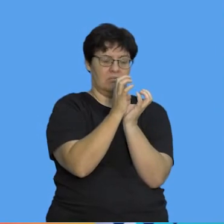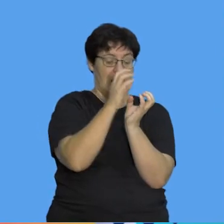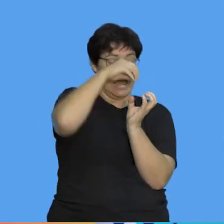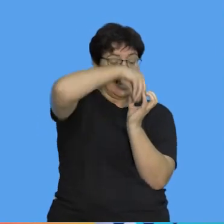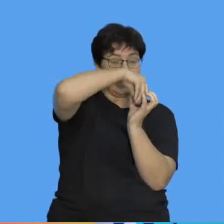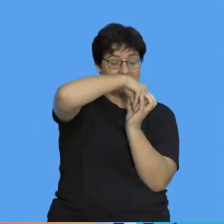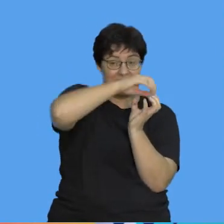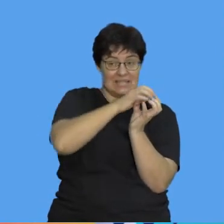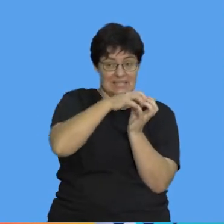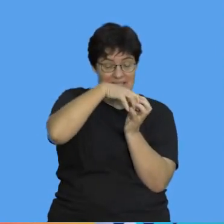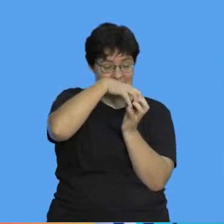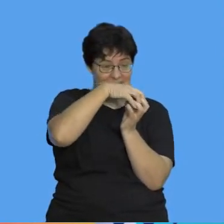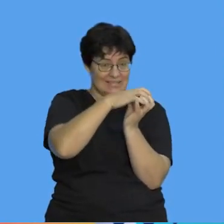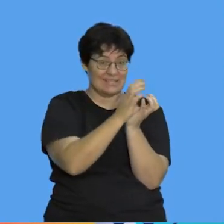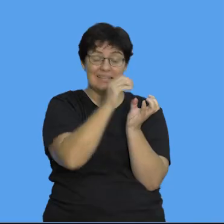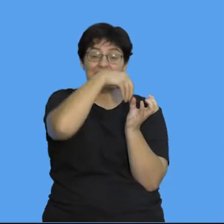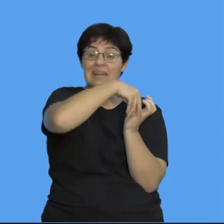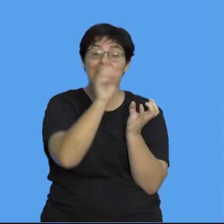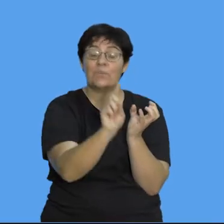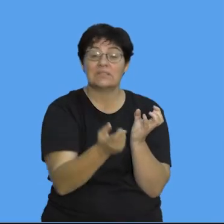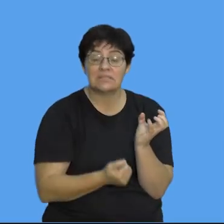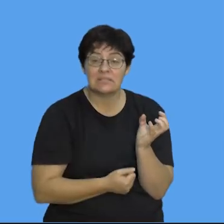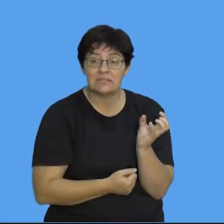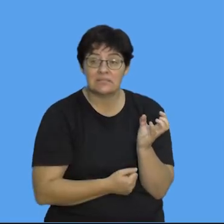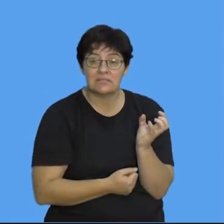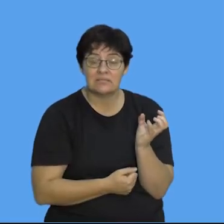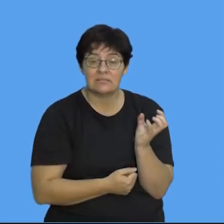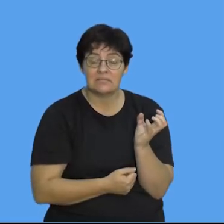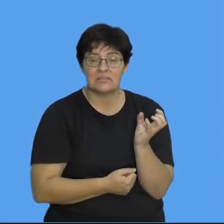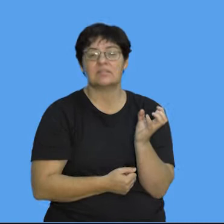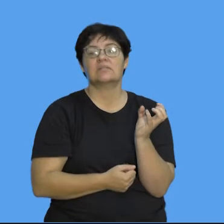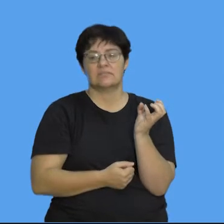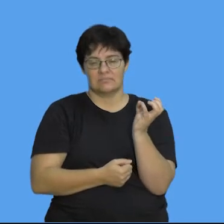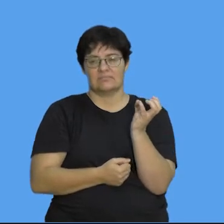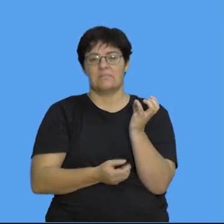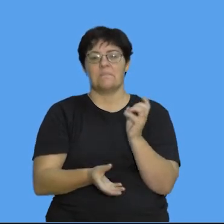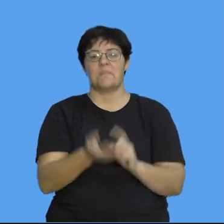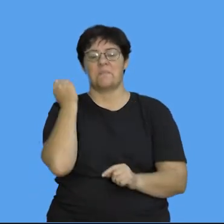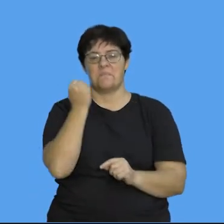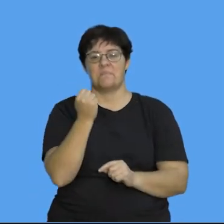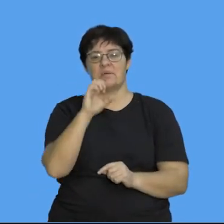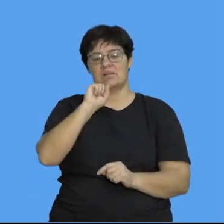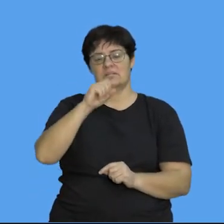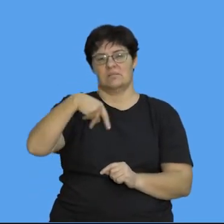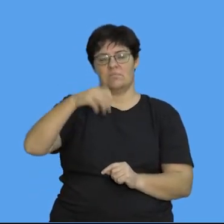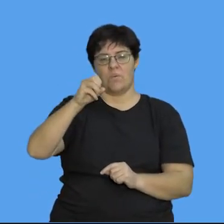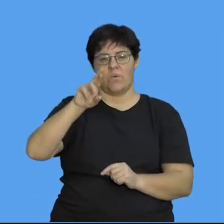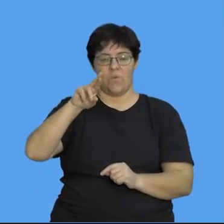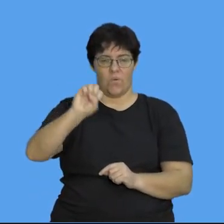they separate. And inside of here, what do you think is in here? Inside of here, we're going to